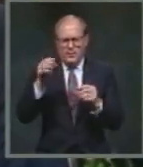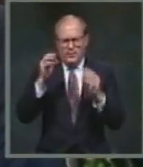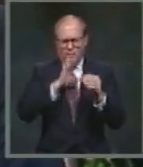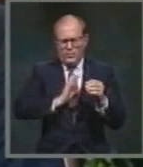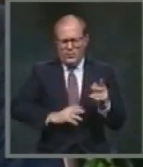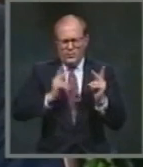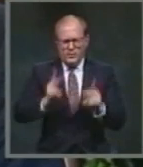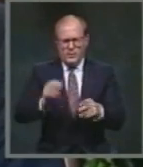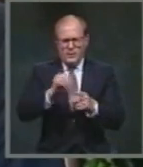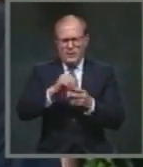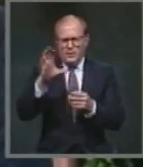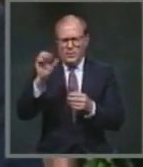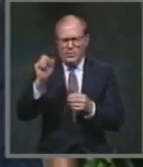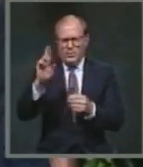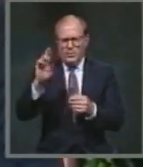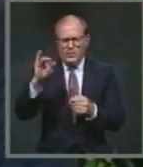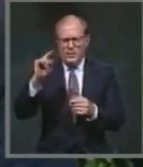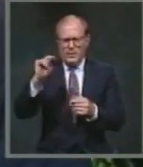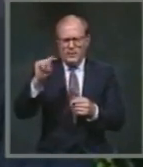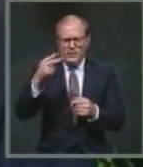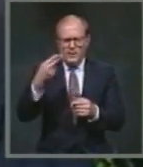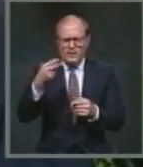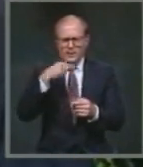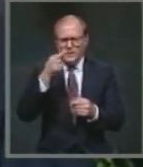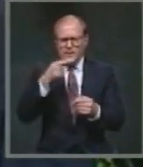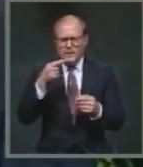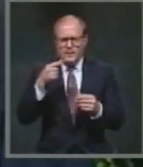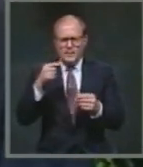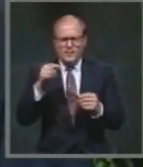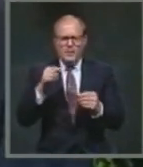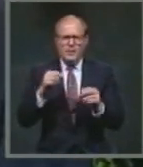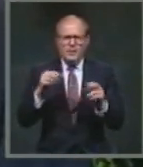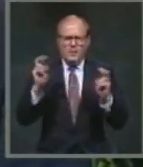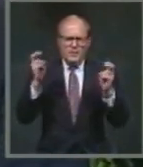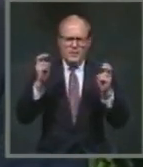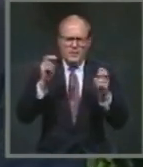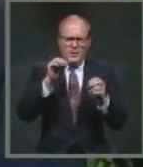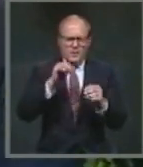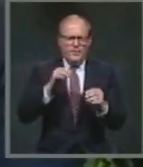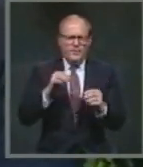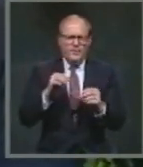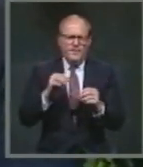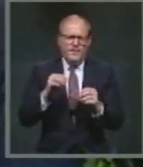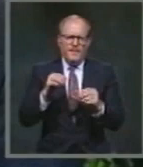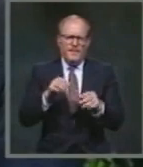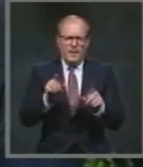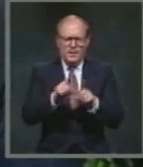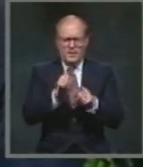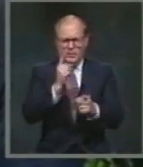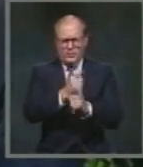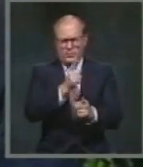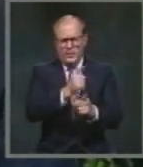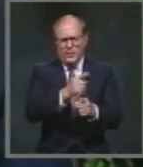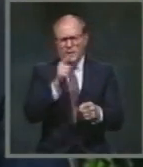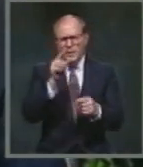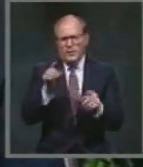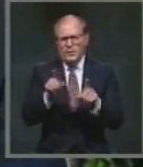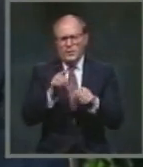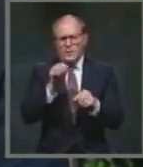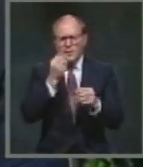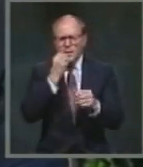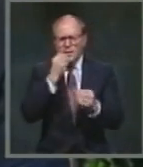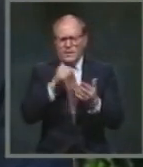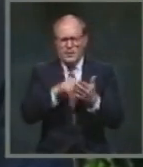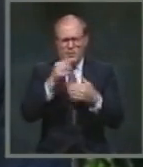1, verses 1 and 2, in the manner of its observance of the Lord's Supper says, "As often as you eat